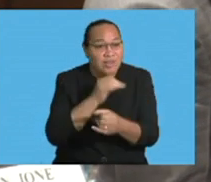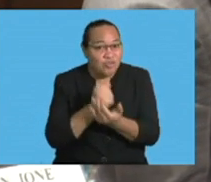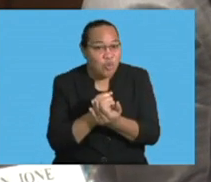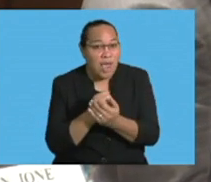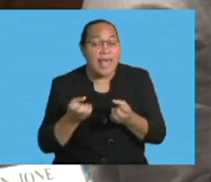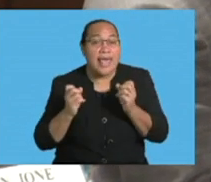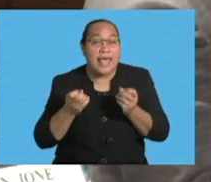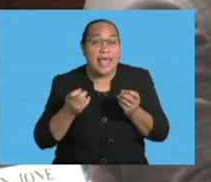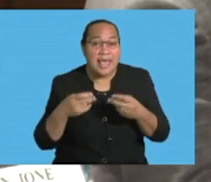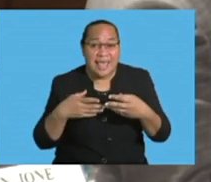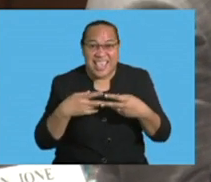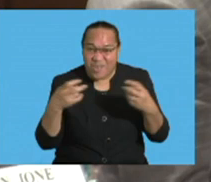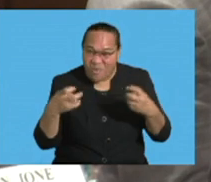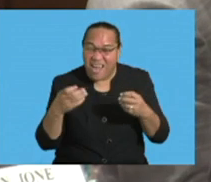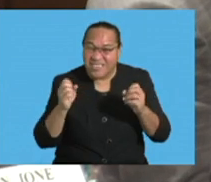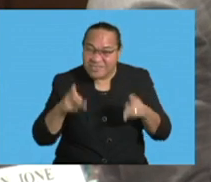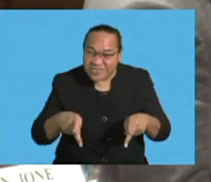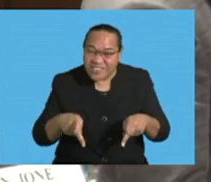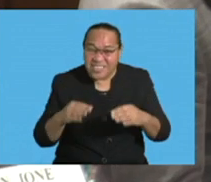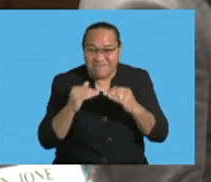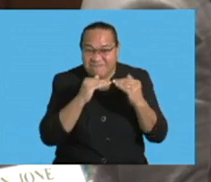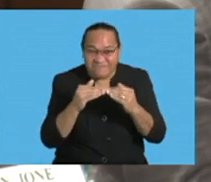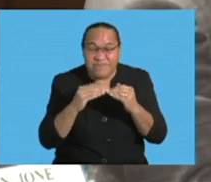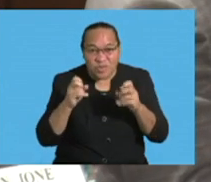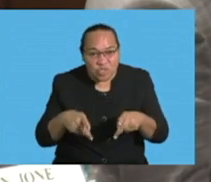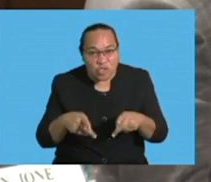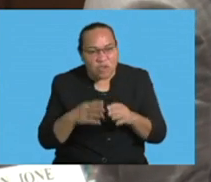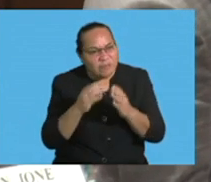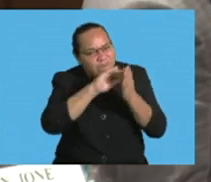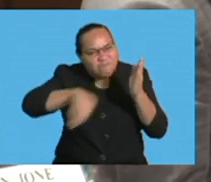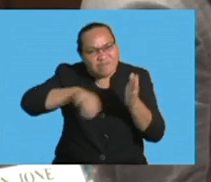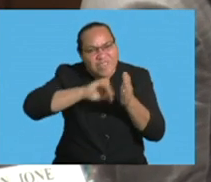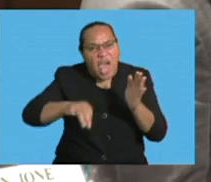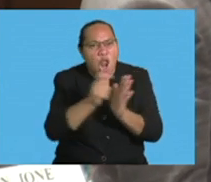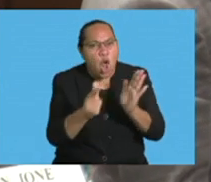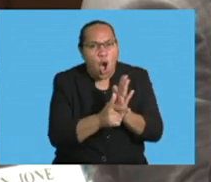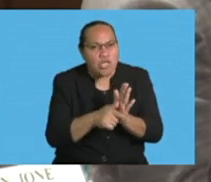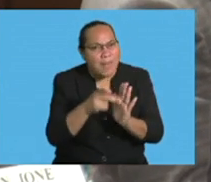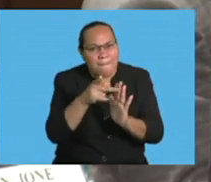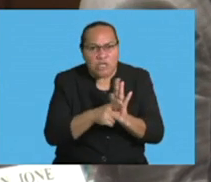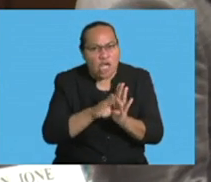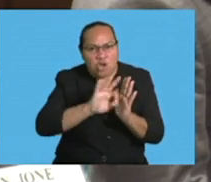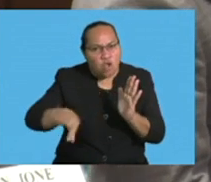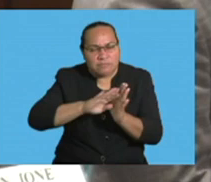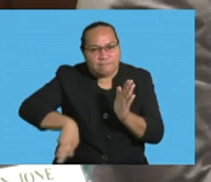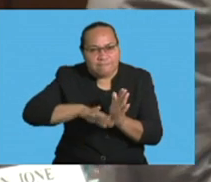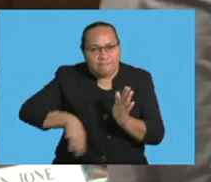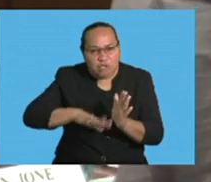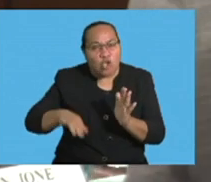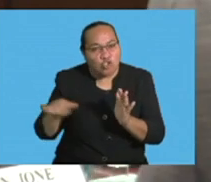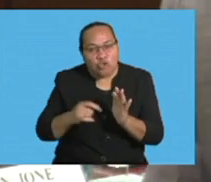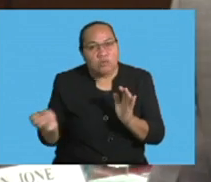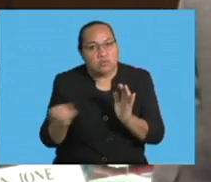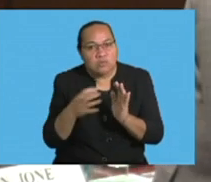reduce inequalities by eliminating discriminatory laws, policies and practices and promoting appropriate